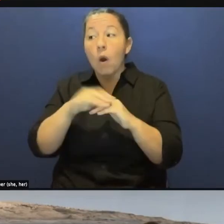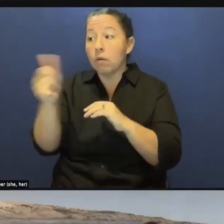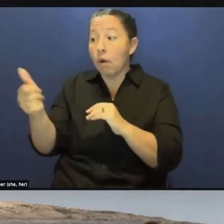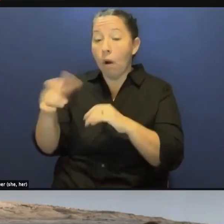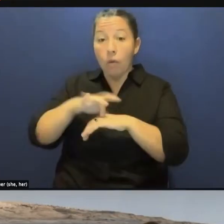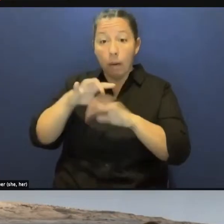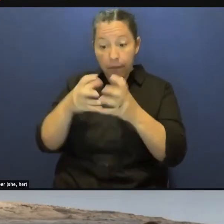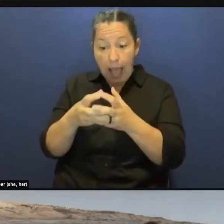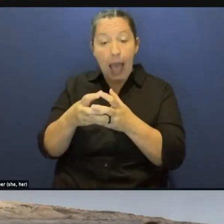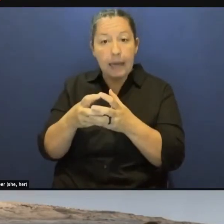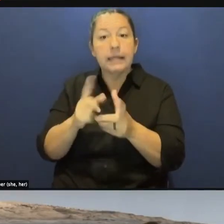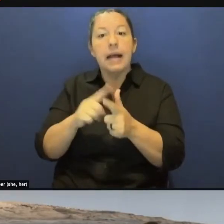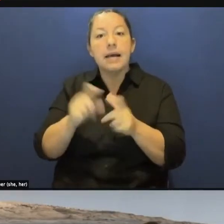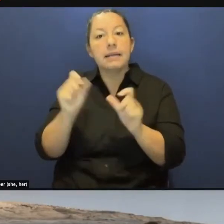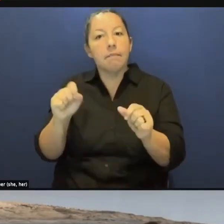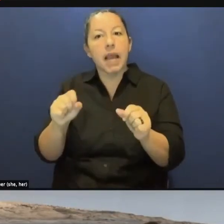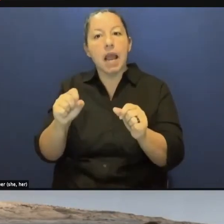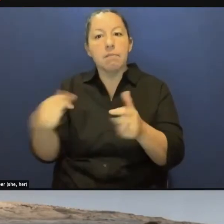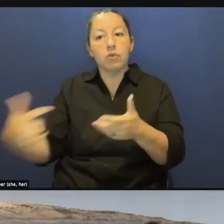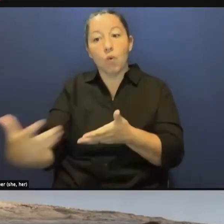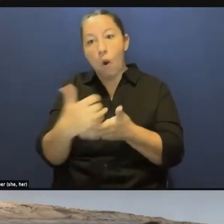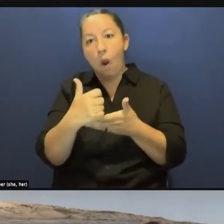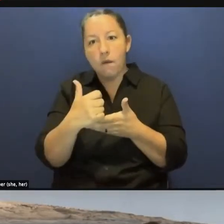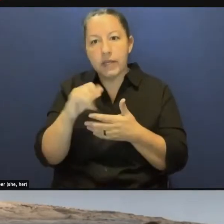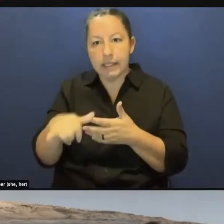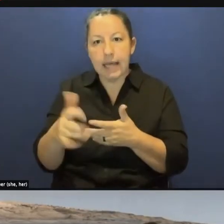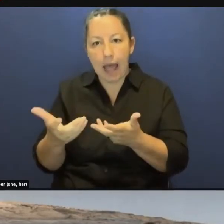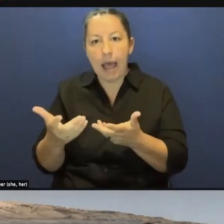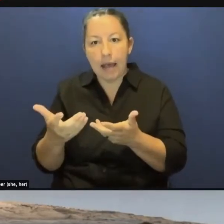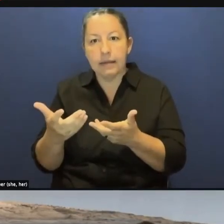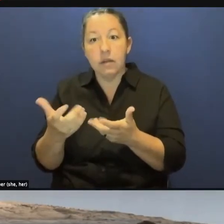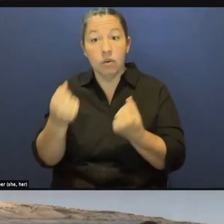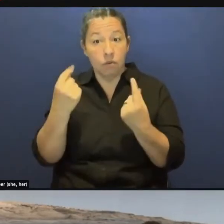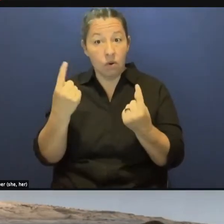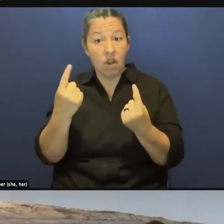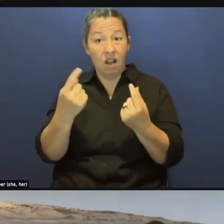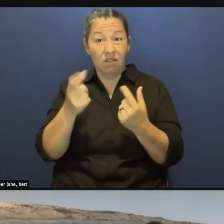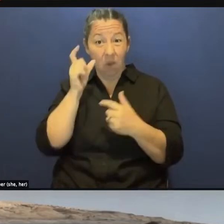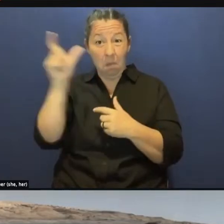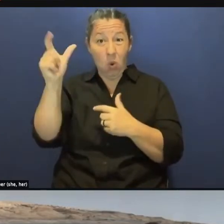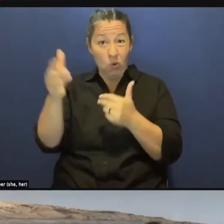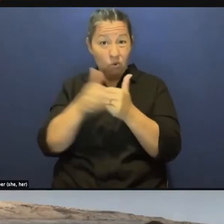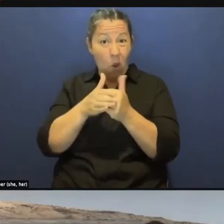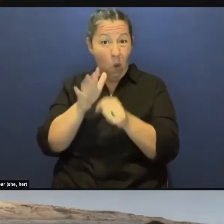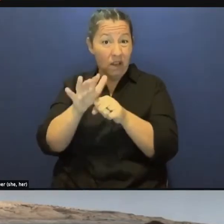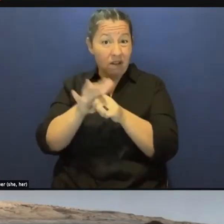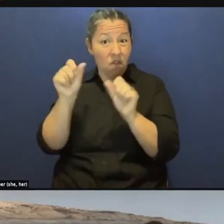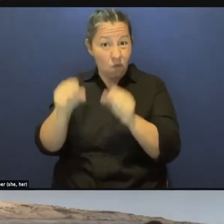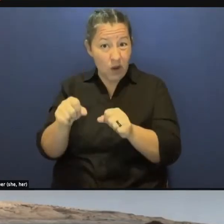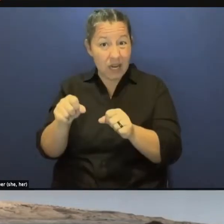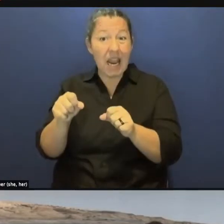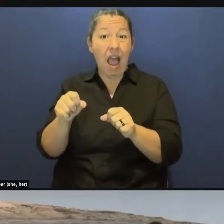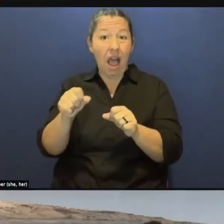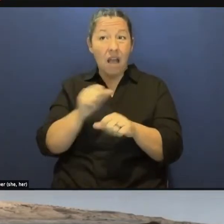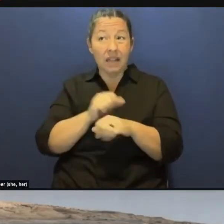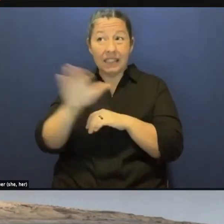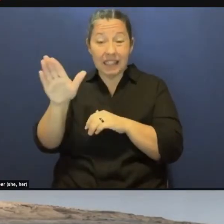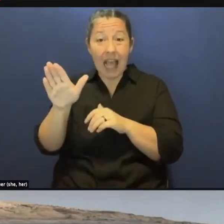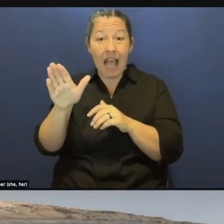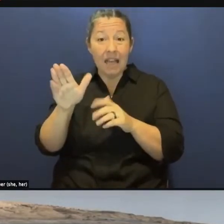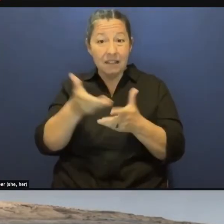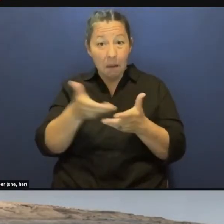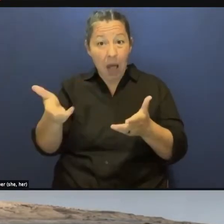be able to harvest that. The moon is close enough that we can be supplied with food over periods of